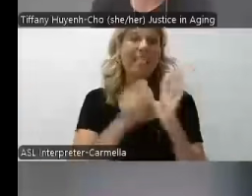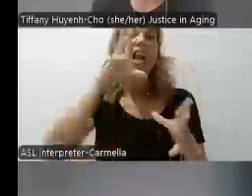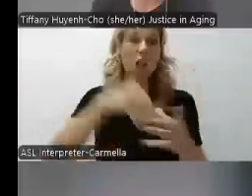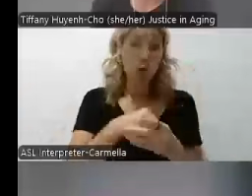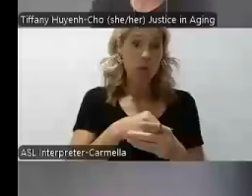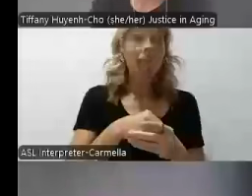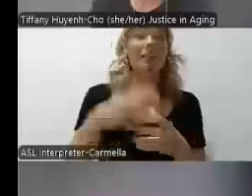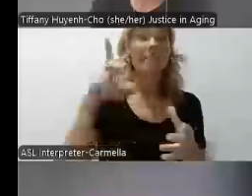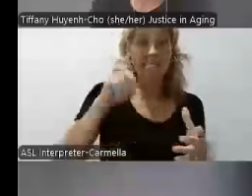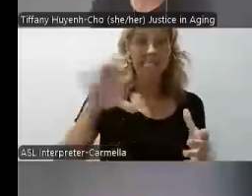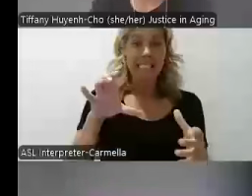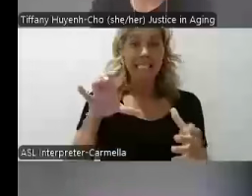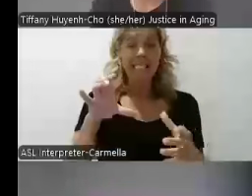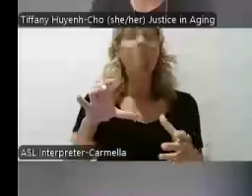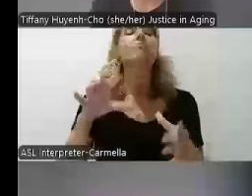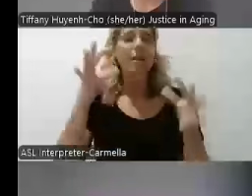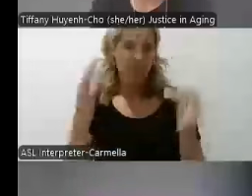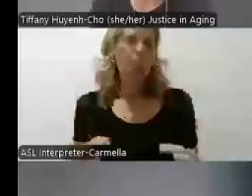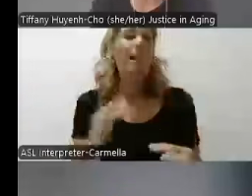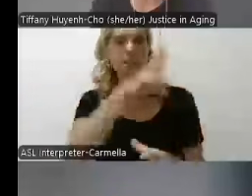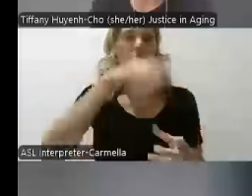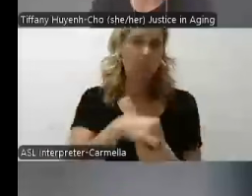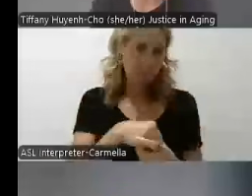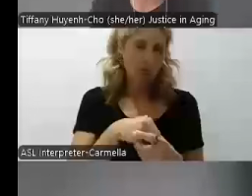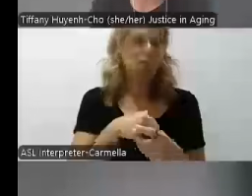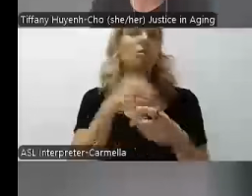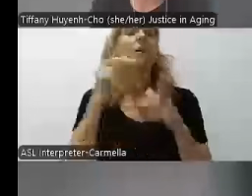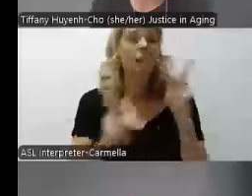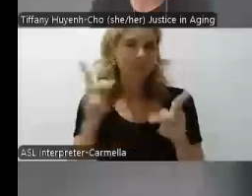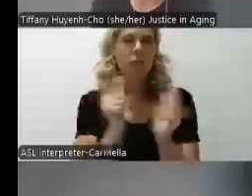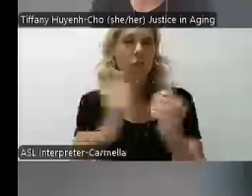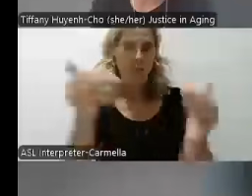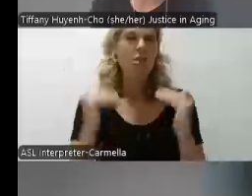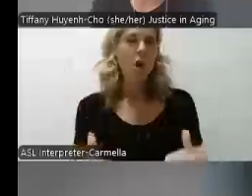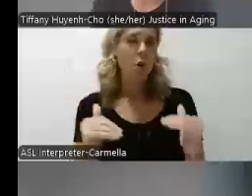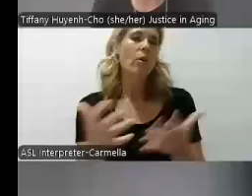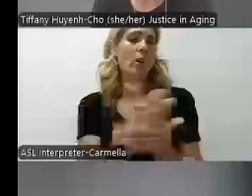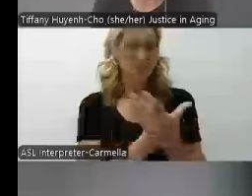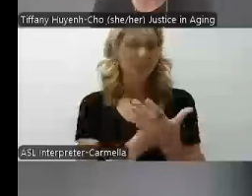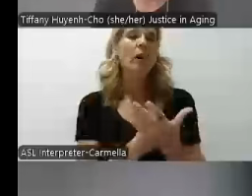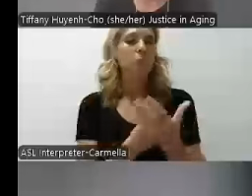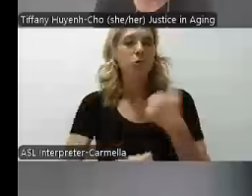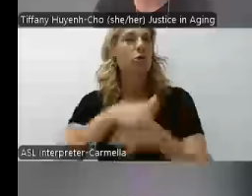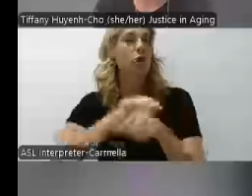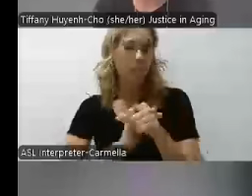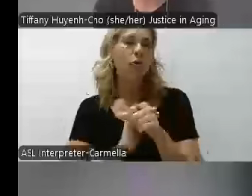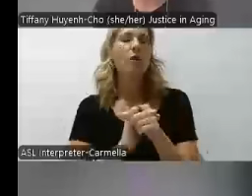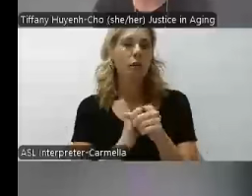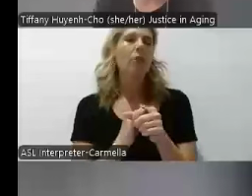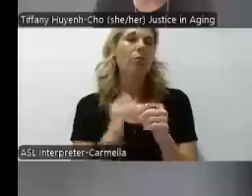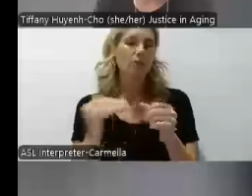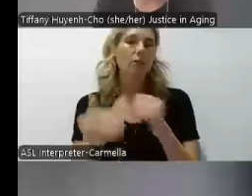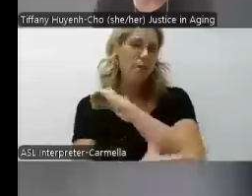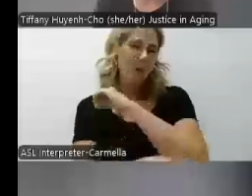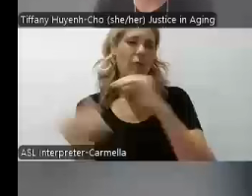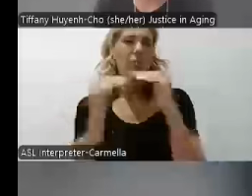expand Medicaid to all individuals with low incomes, typically around 138% of the federal poverty level, for those individuals